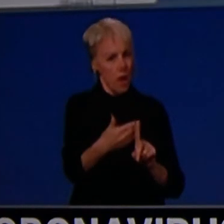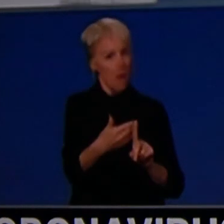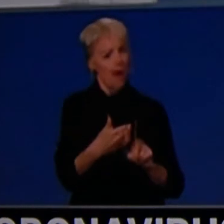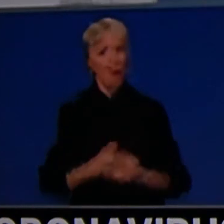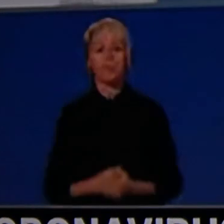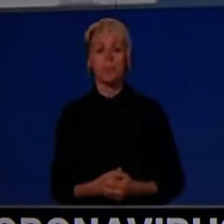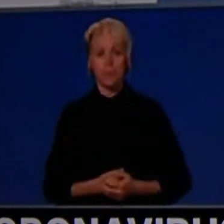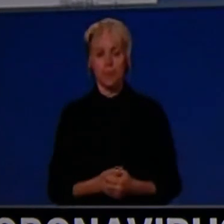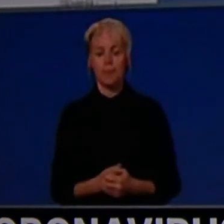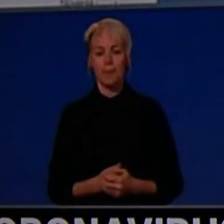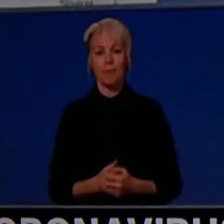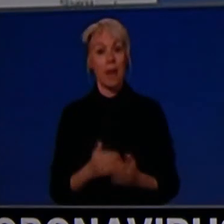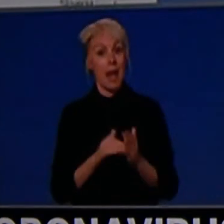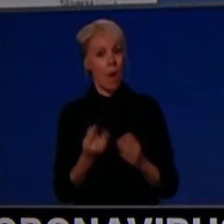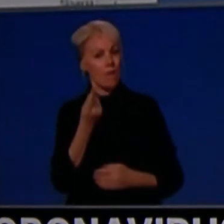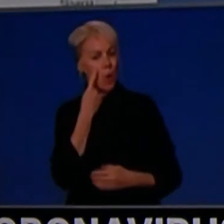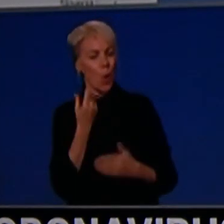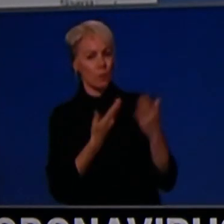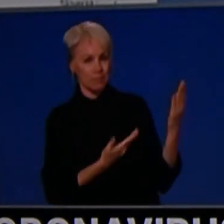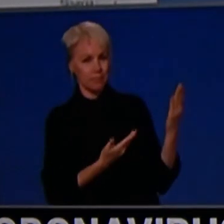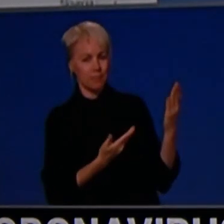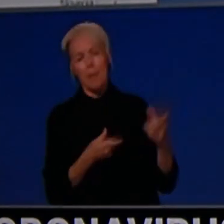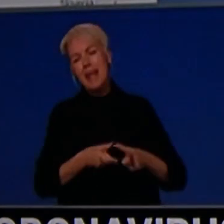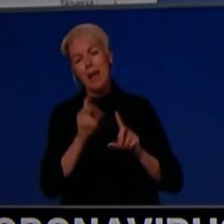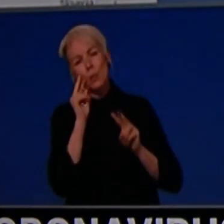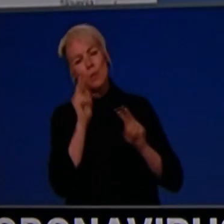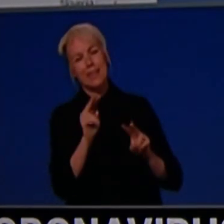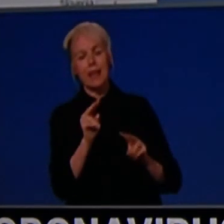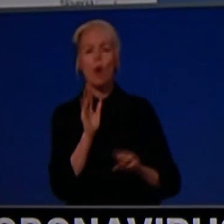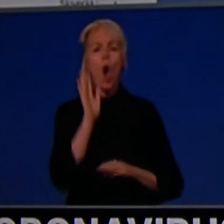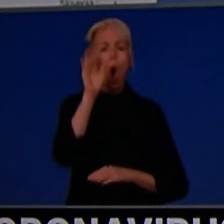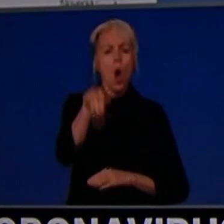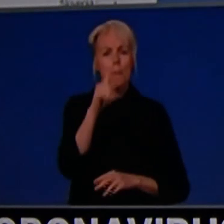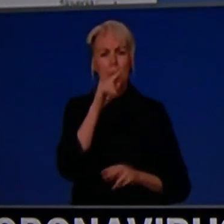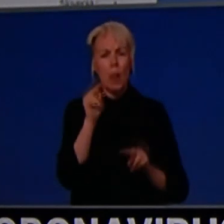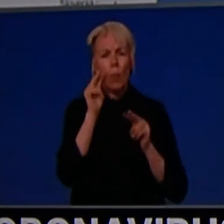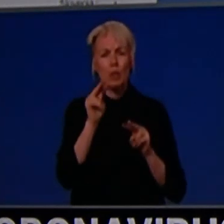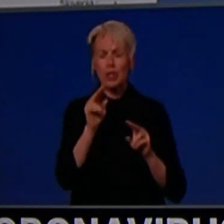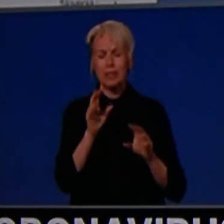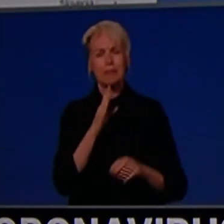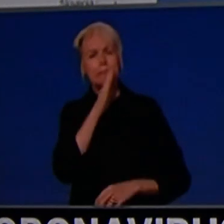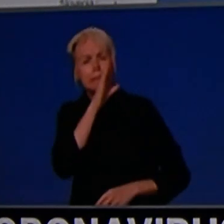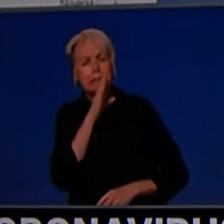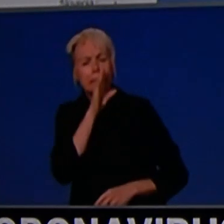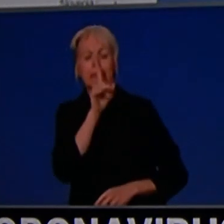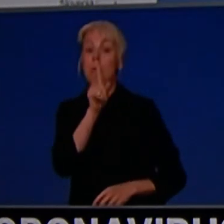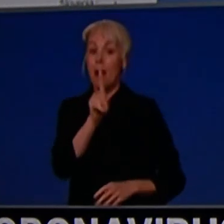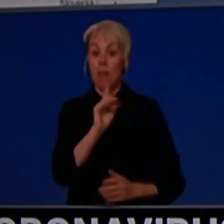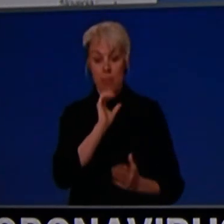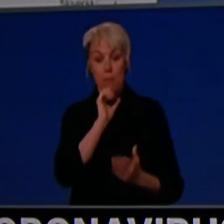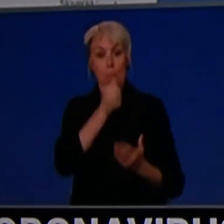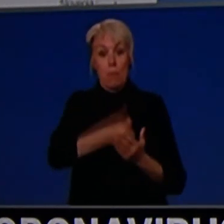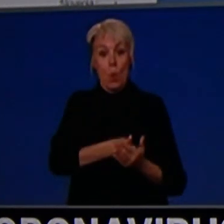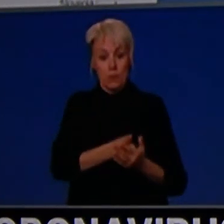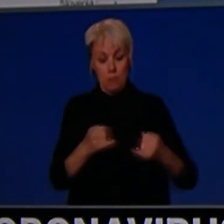next slide. You see, it's very hard to read. People on TV probably can't see it, but right down the bottom of that slide is